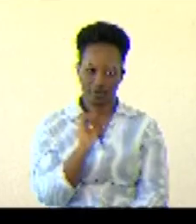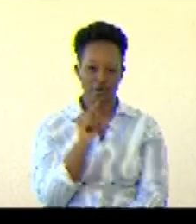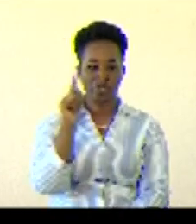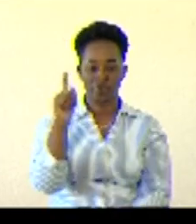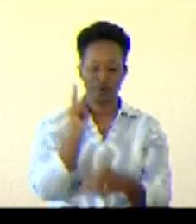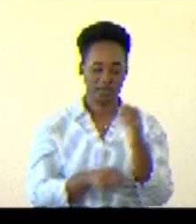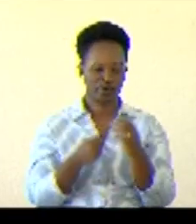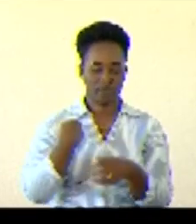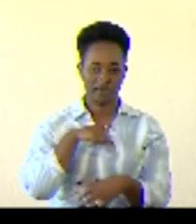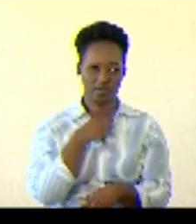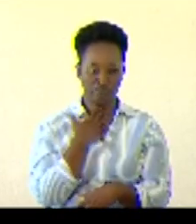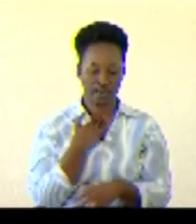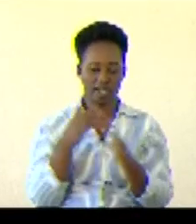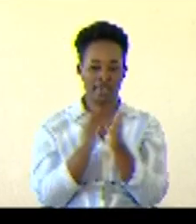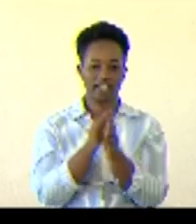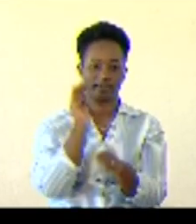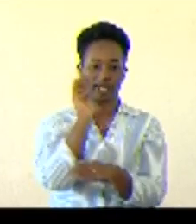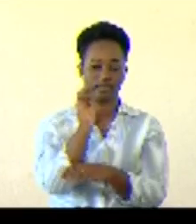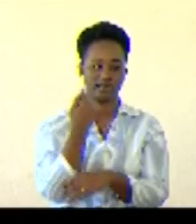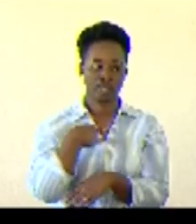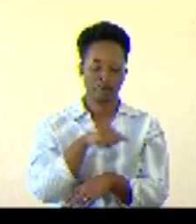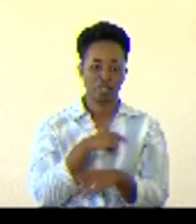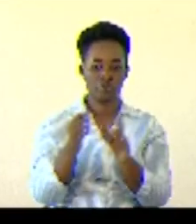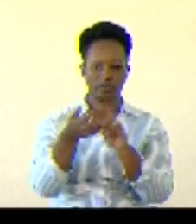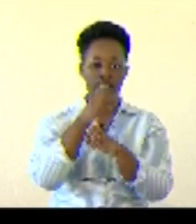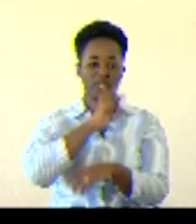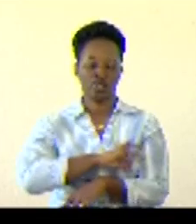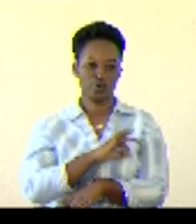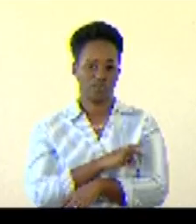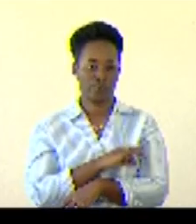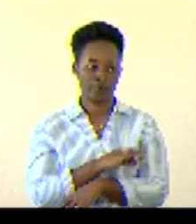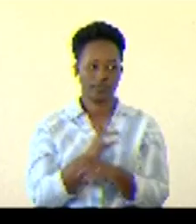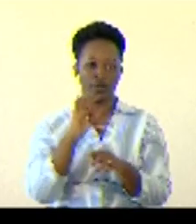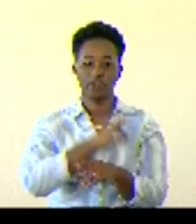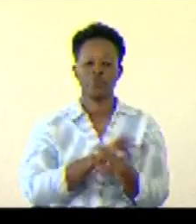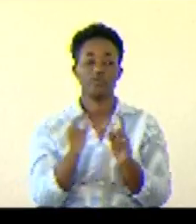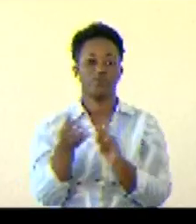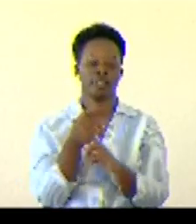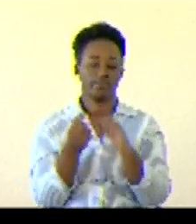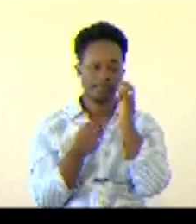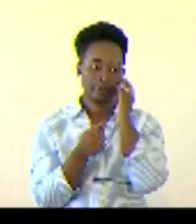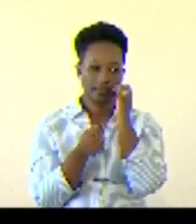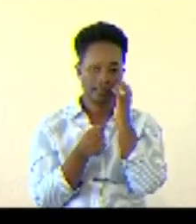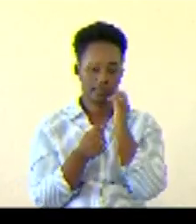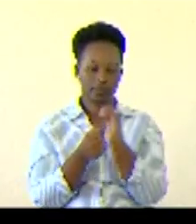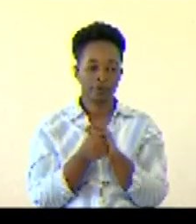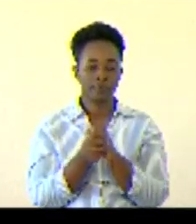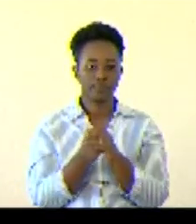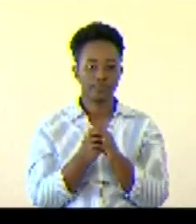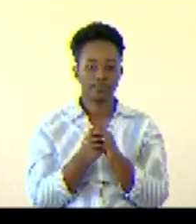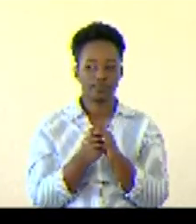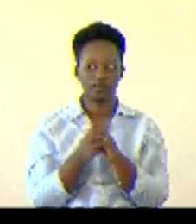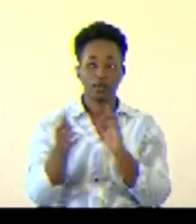want. And they are asking us to get the profit. So how do you get the profit? So the profit here,